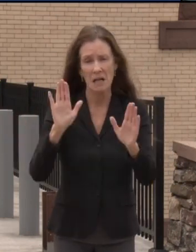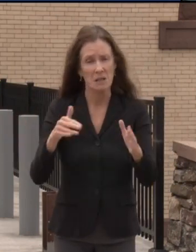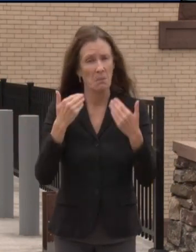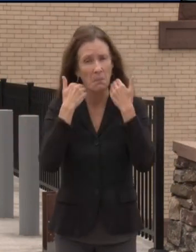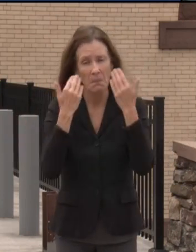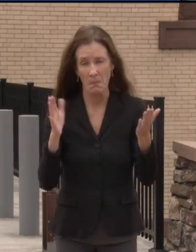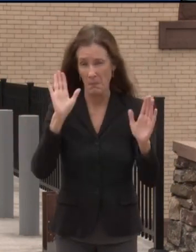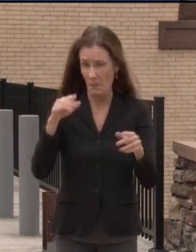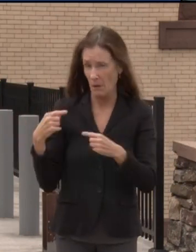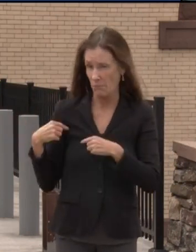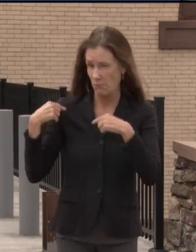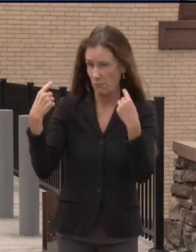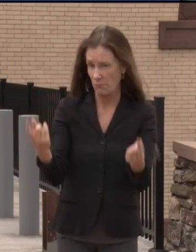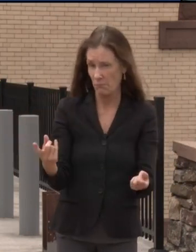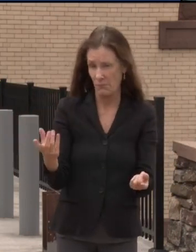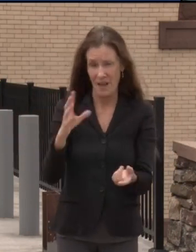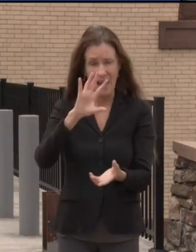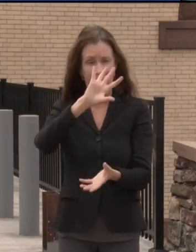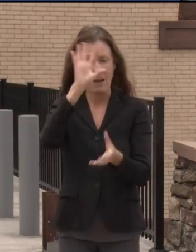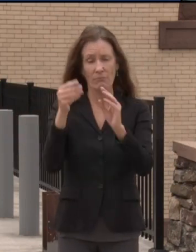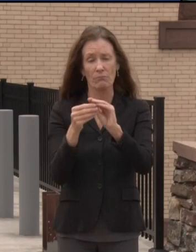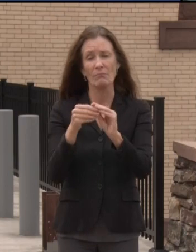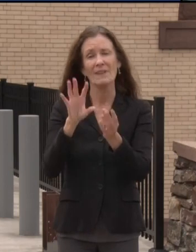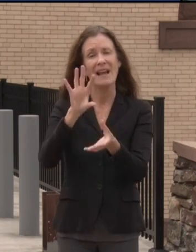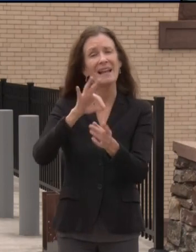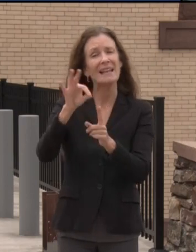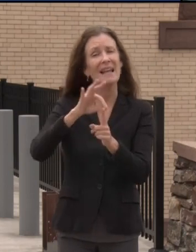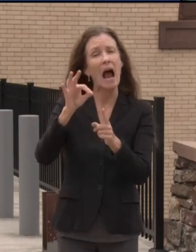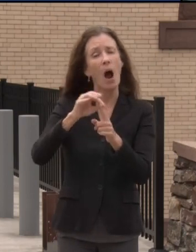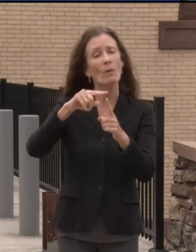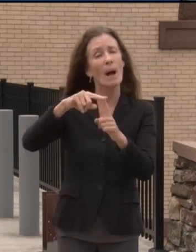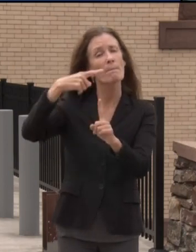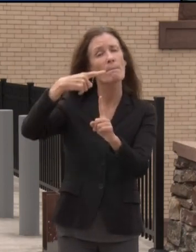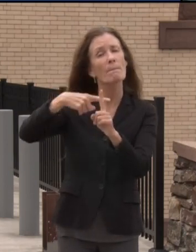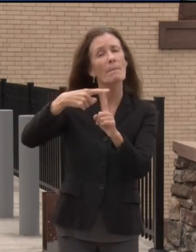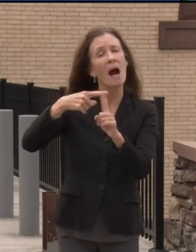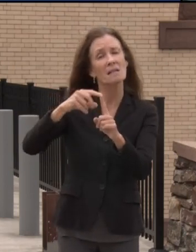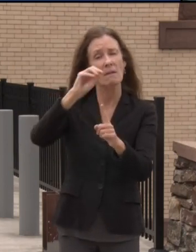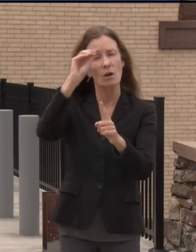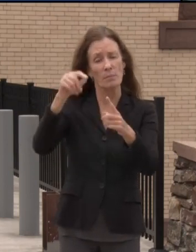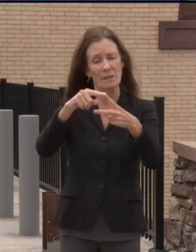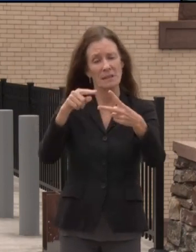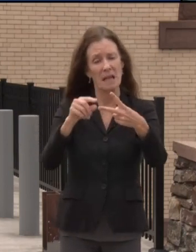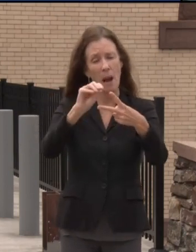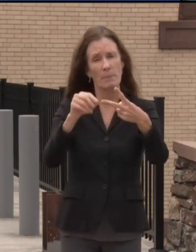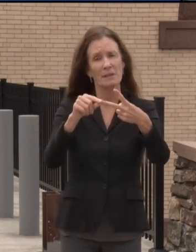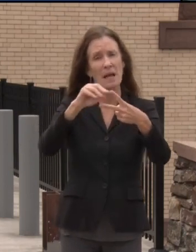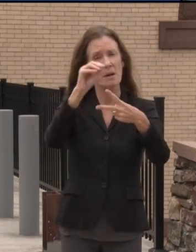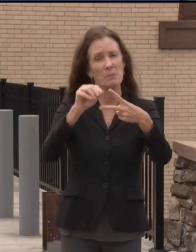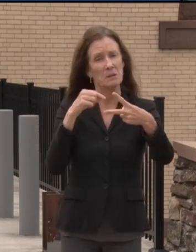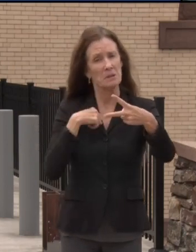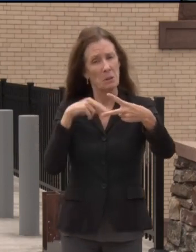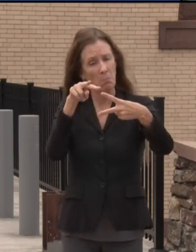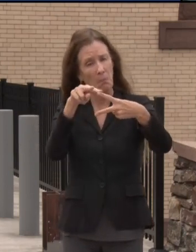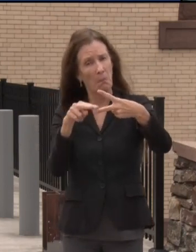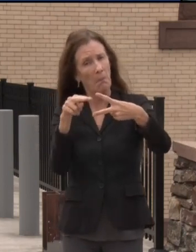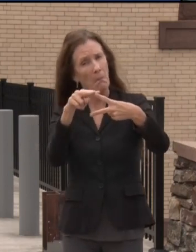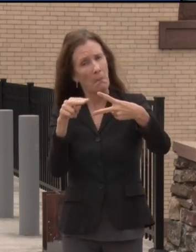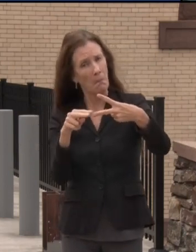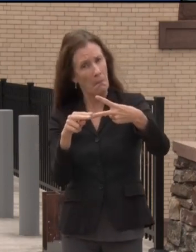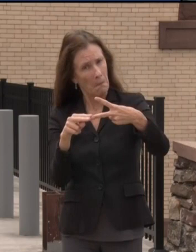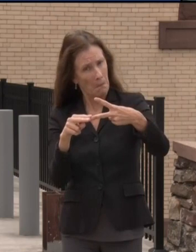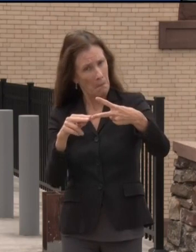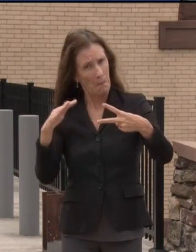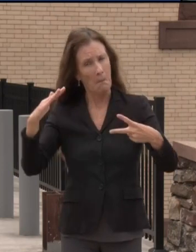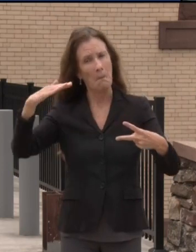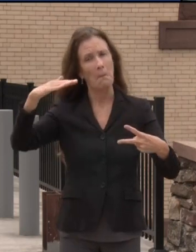the positivity rate, you know, that seems to be steady right now. If that continues like that, that would